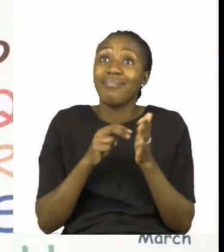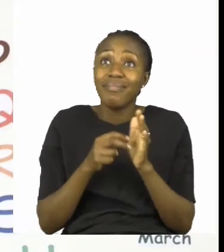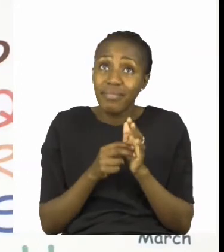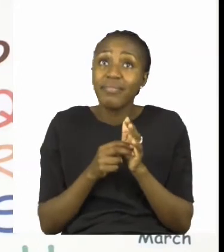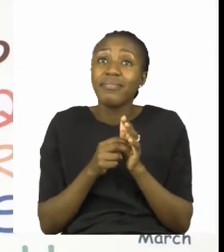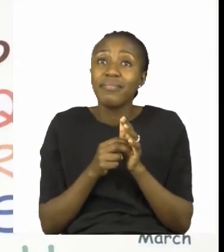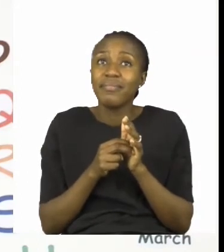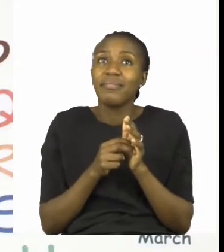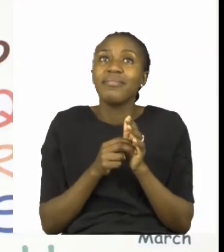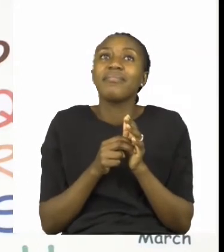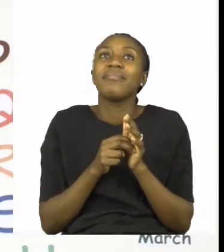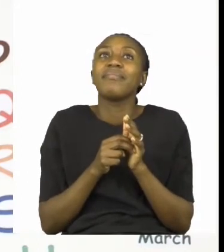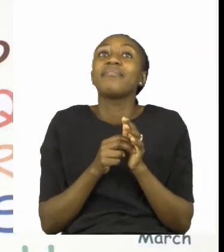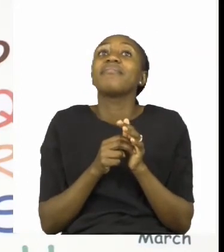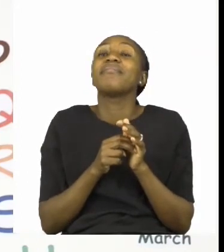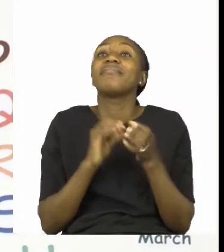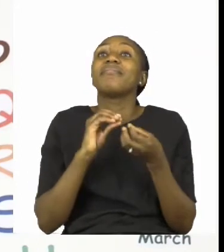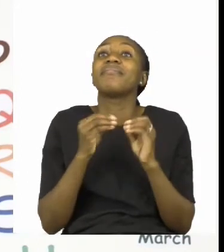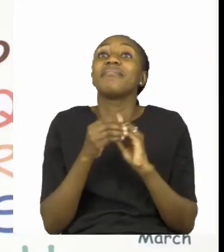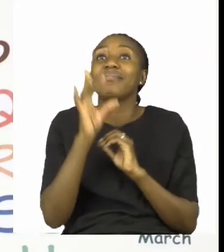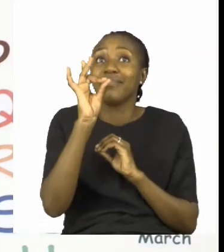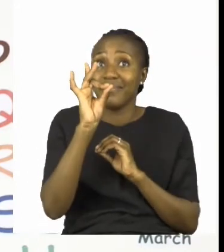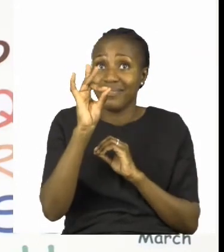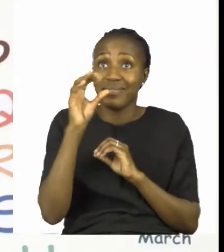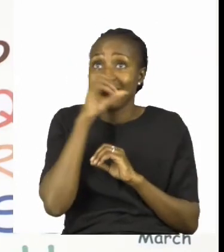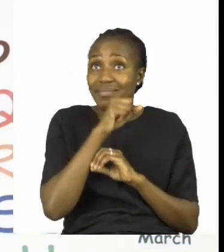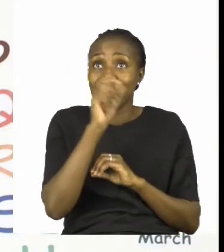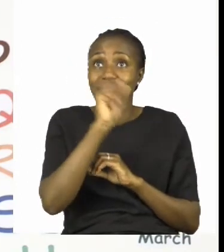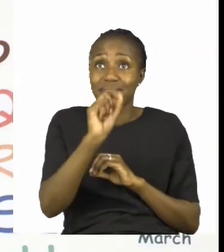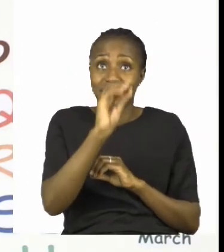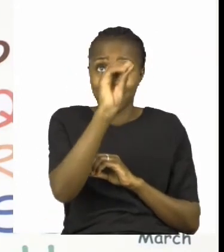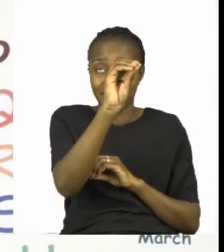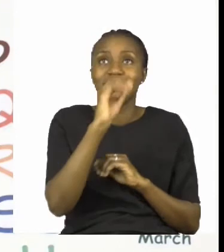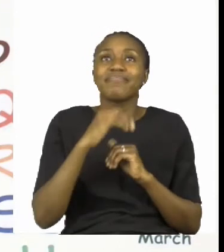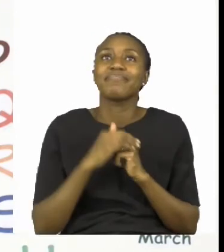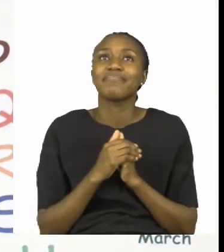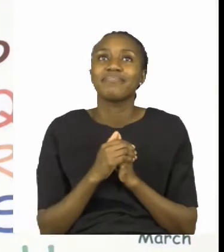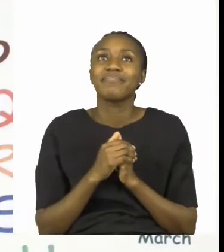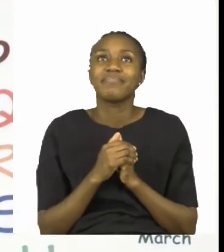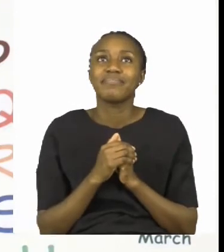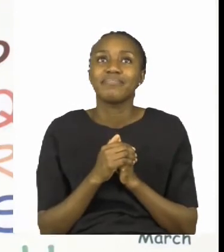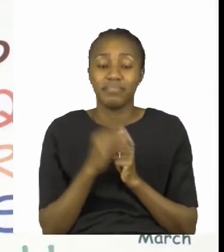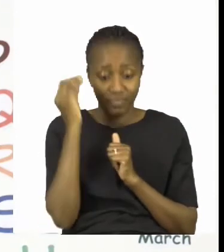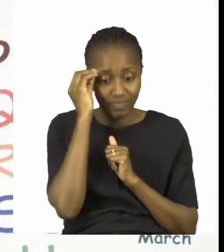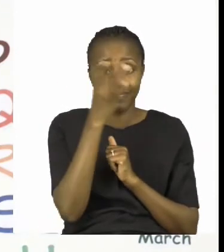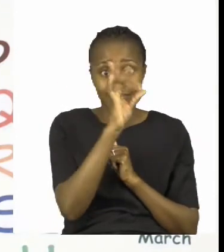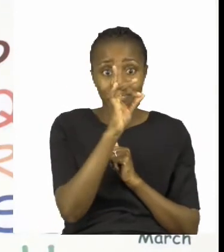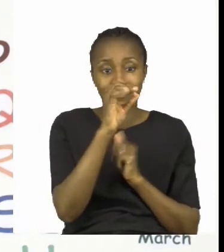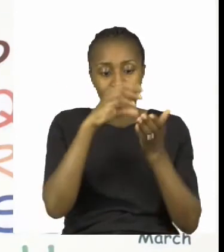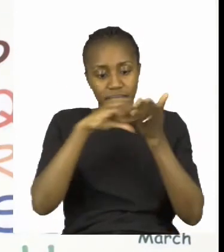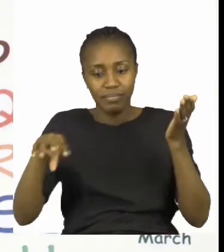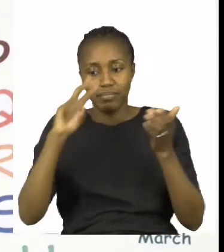the number 8. Now we know that our sum says 8